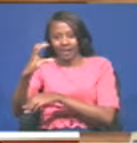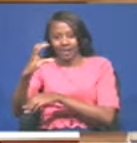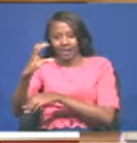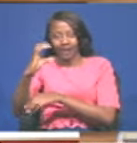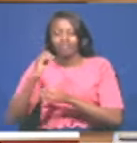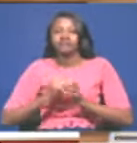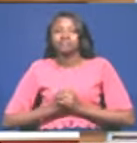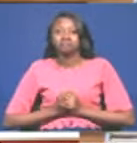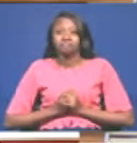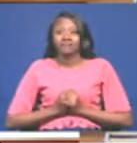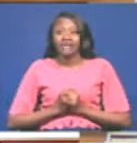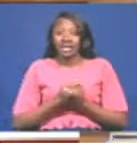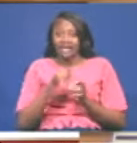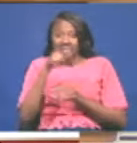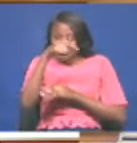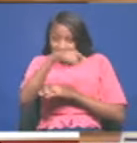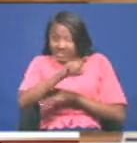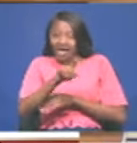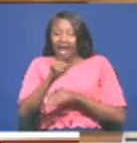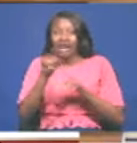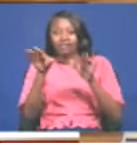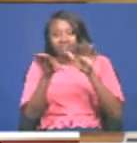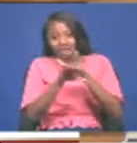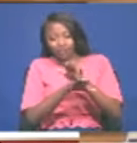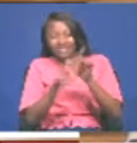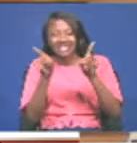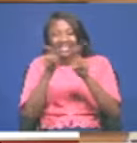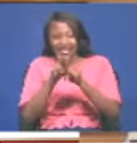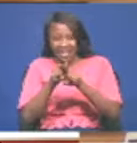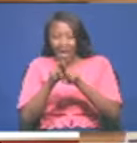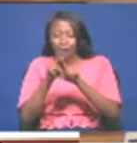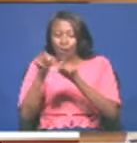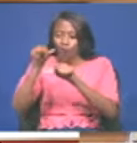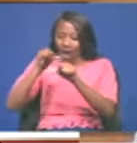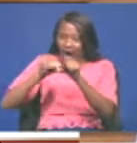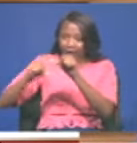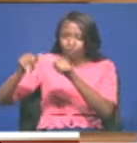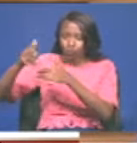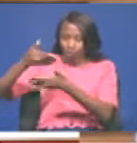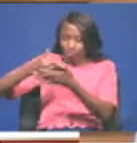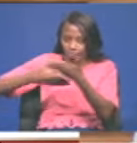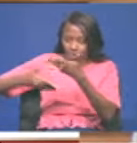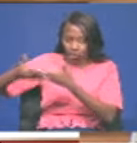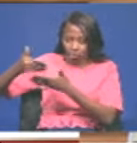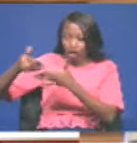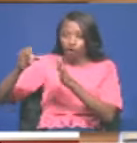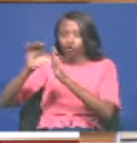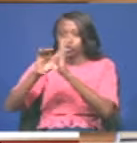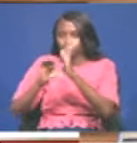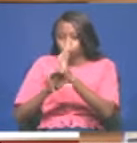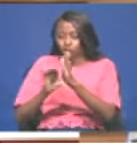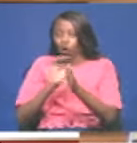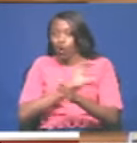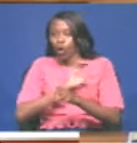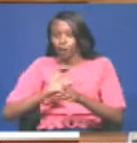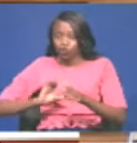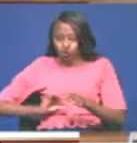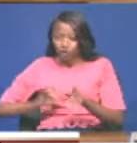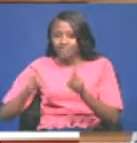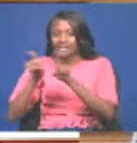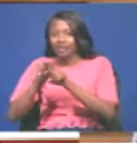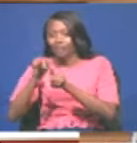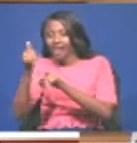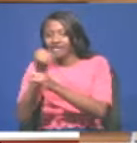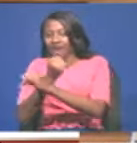He will be the liaison between the constitutional commissions and independent offices in matters